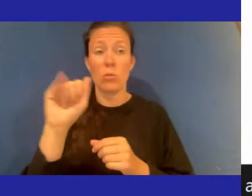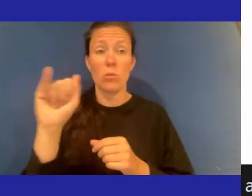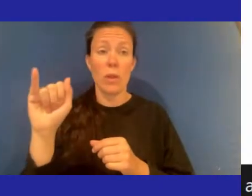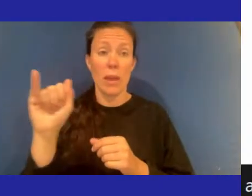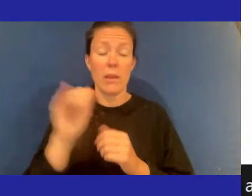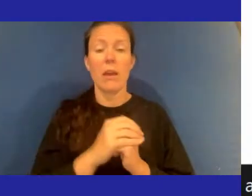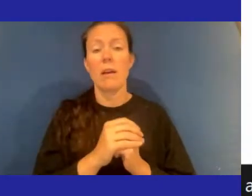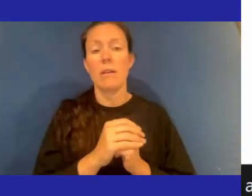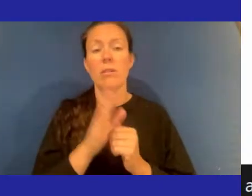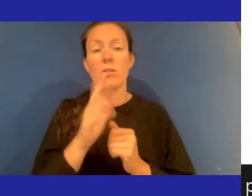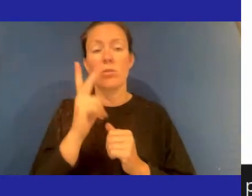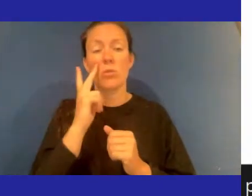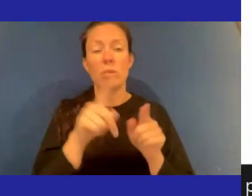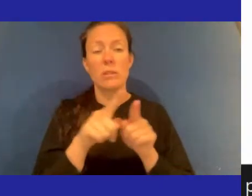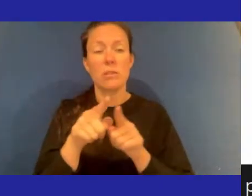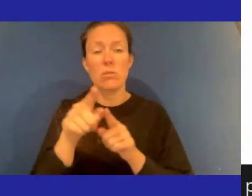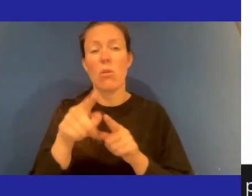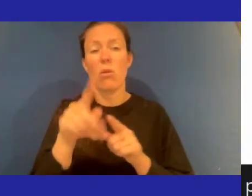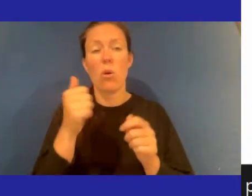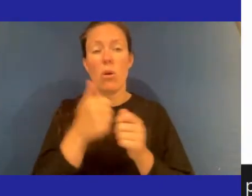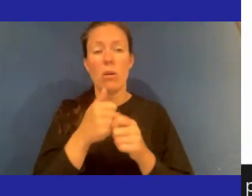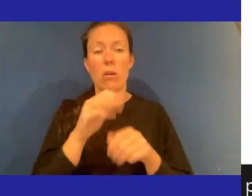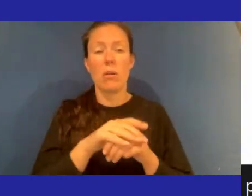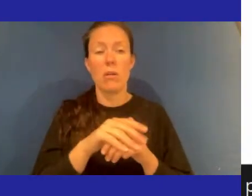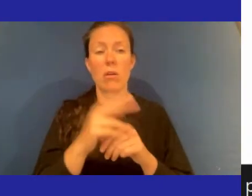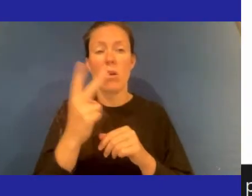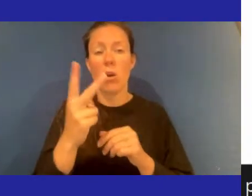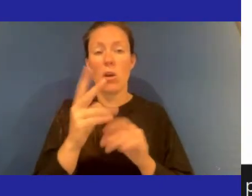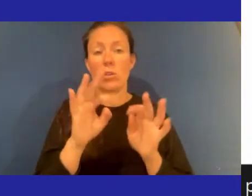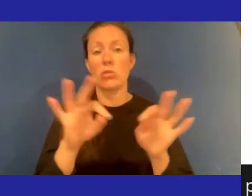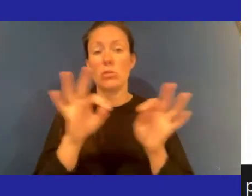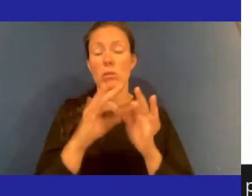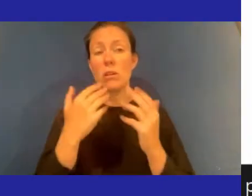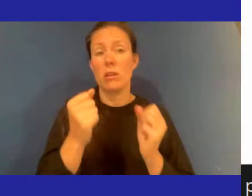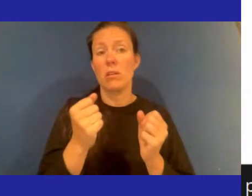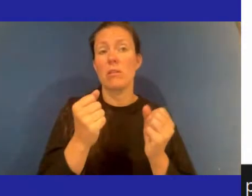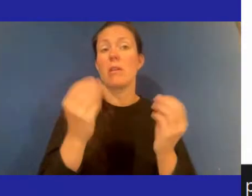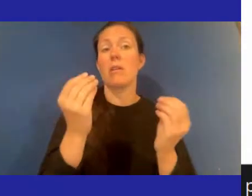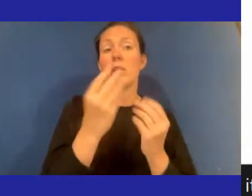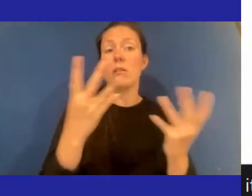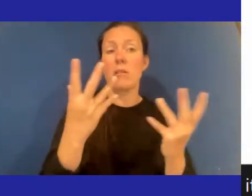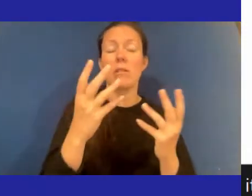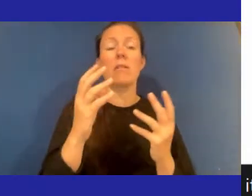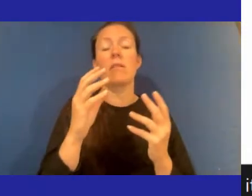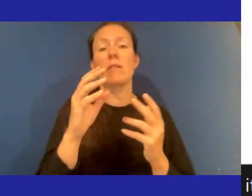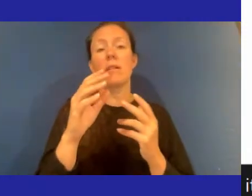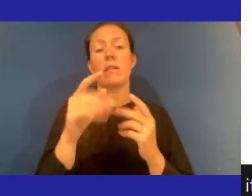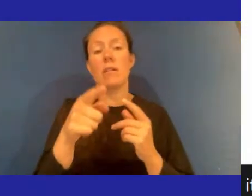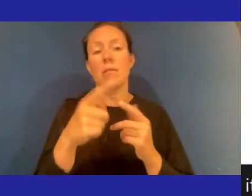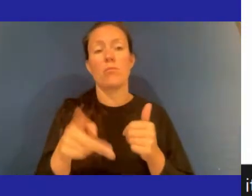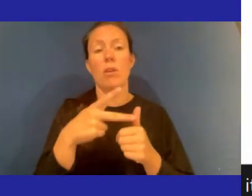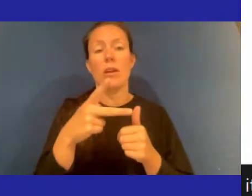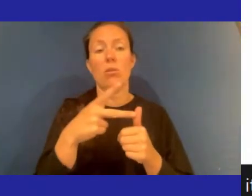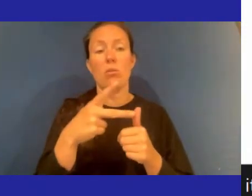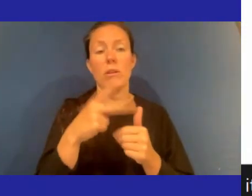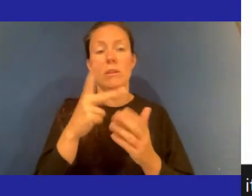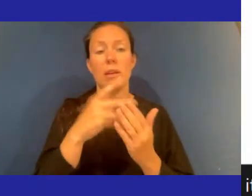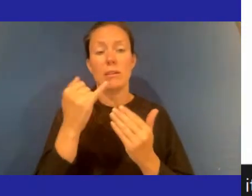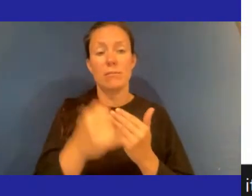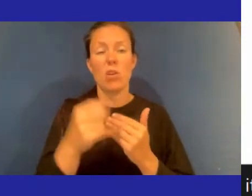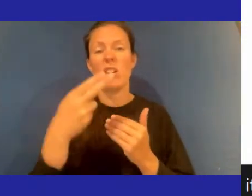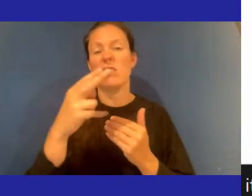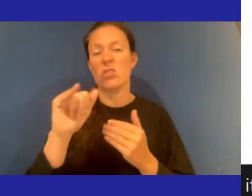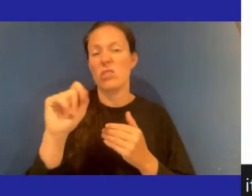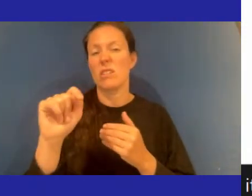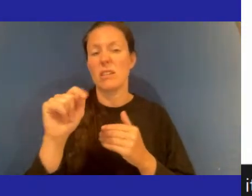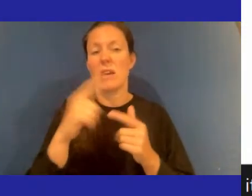You'll see also an update on 2 major health information technology prioritized projects, as well as the